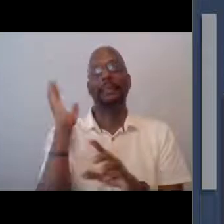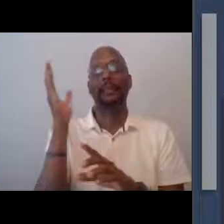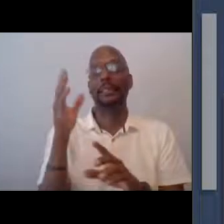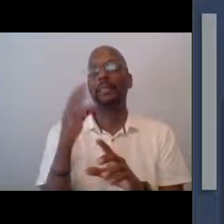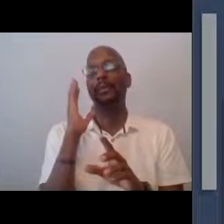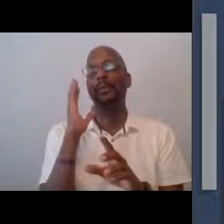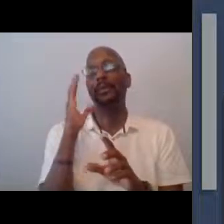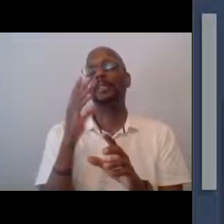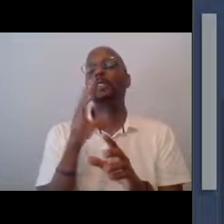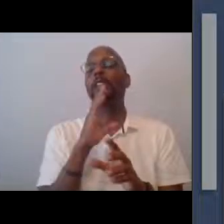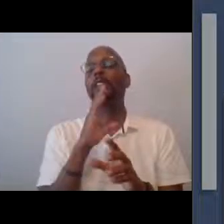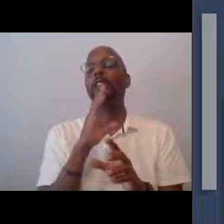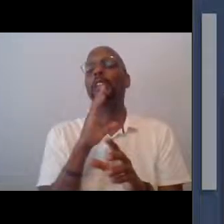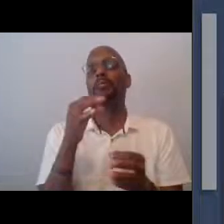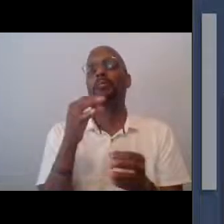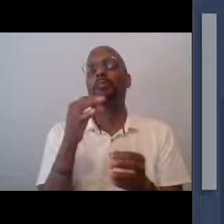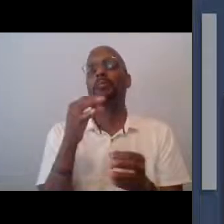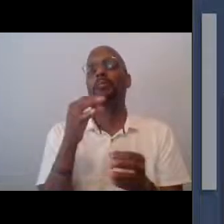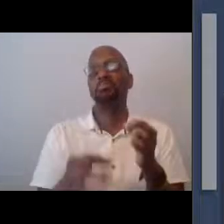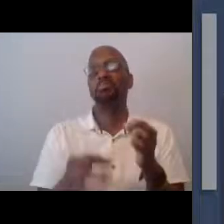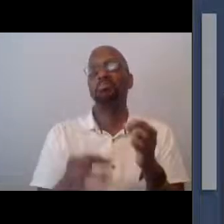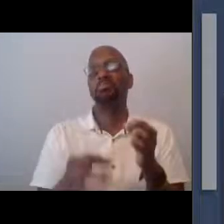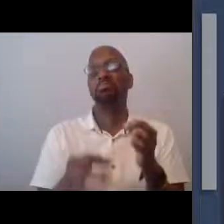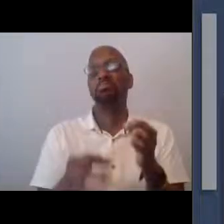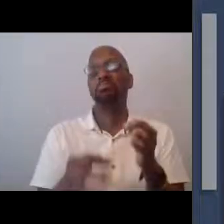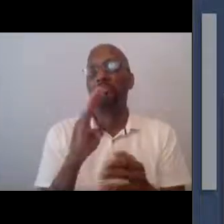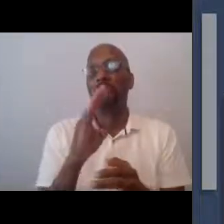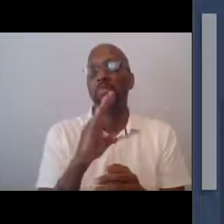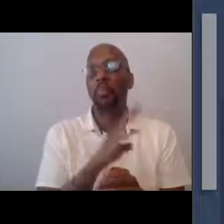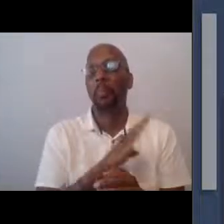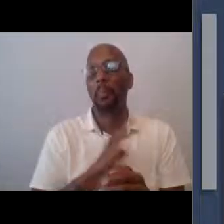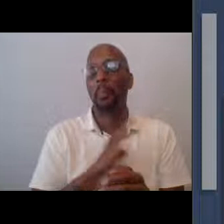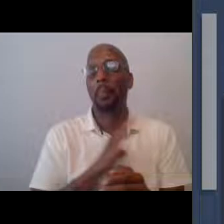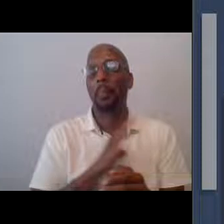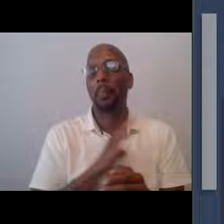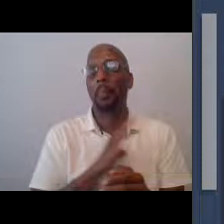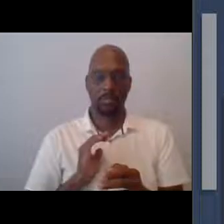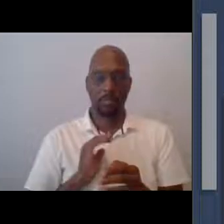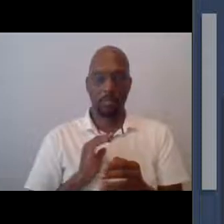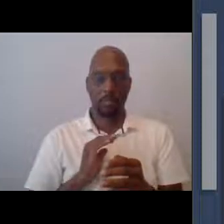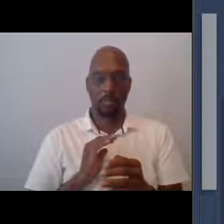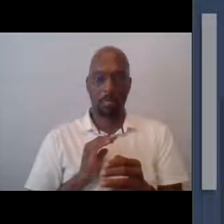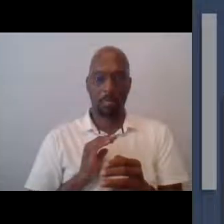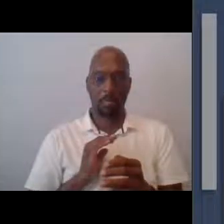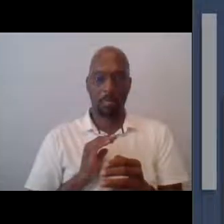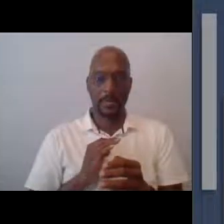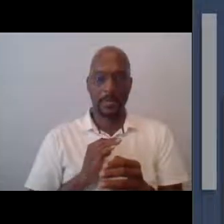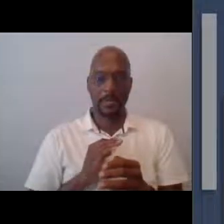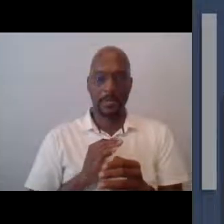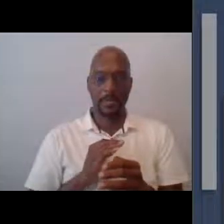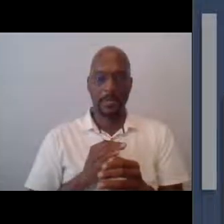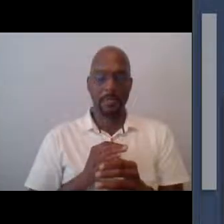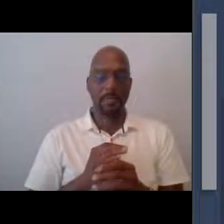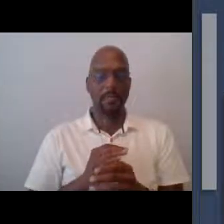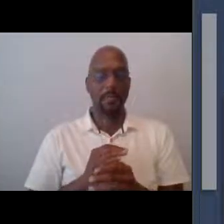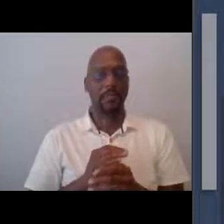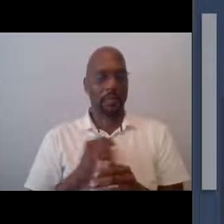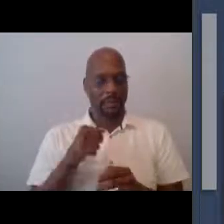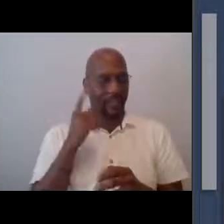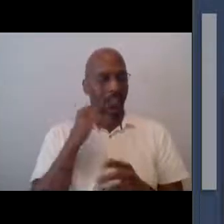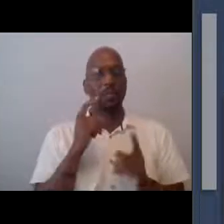up, and we're talking about that, and it's something that California is really leading in as you look around the country, who's out there in the front, who's